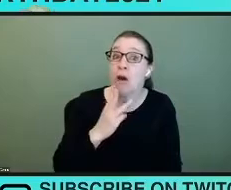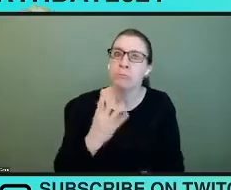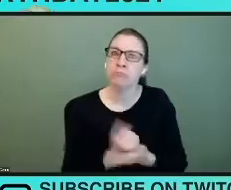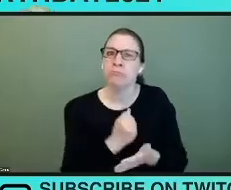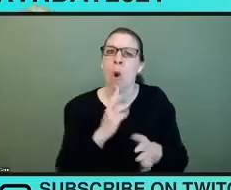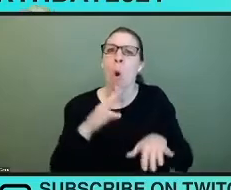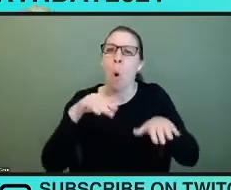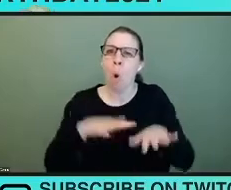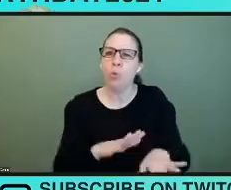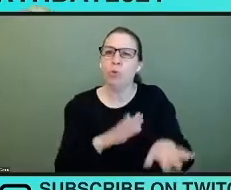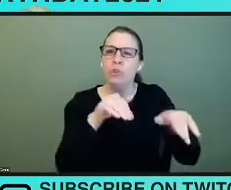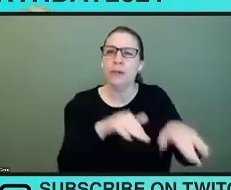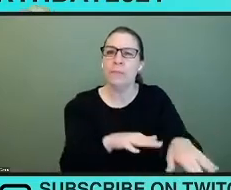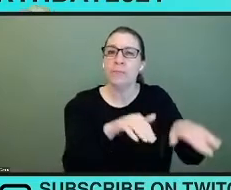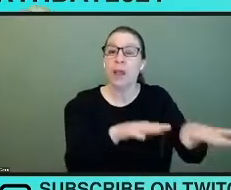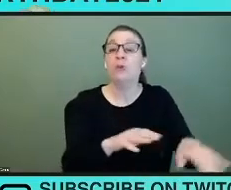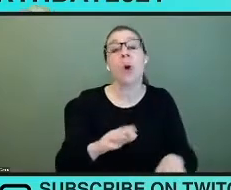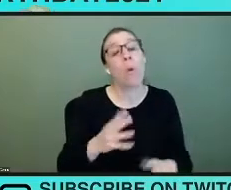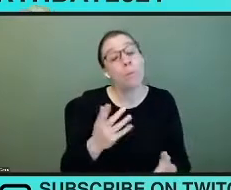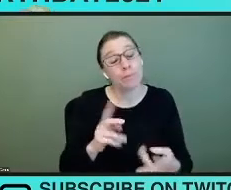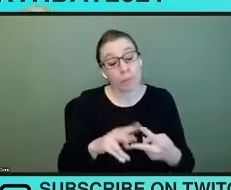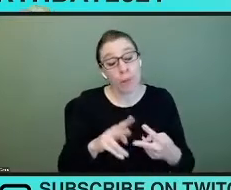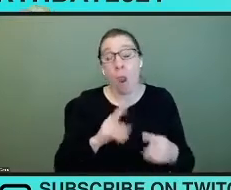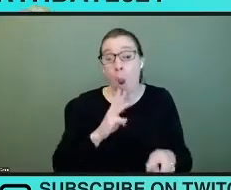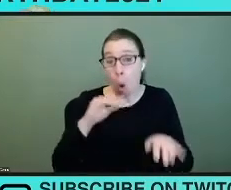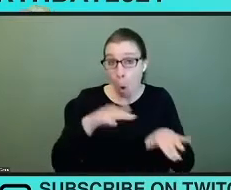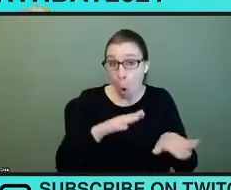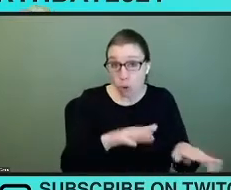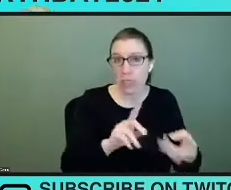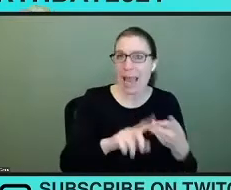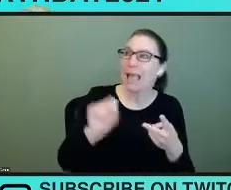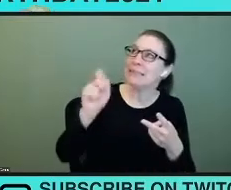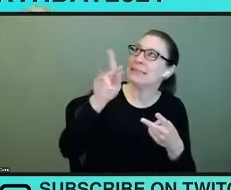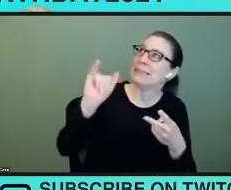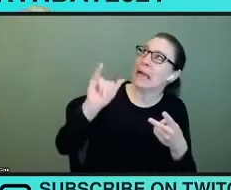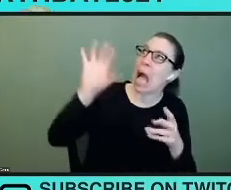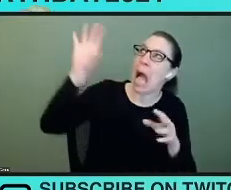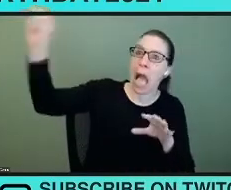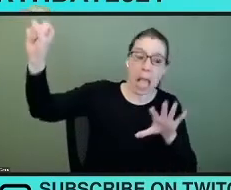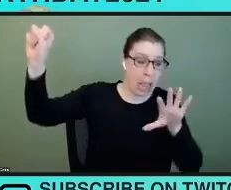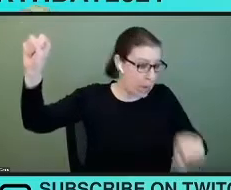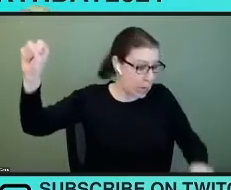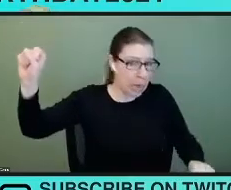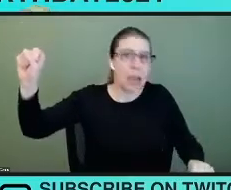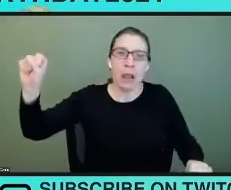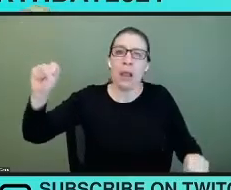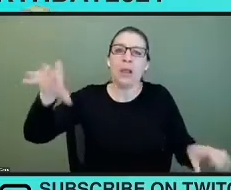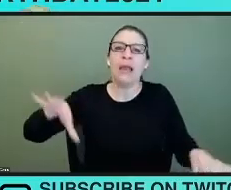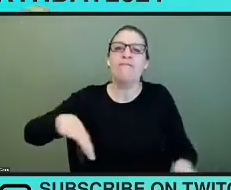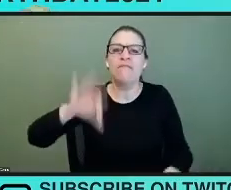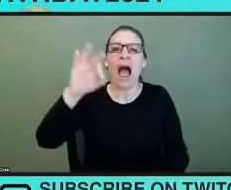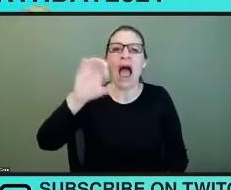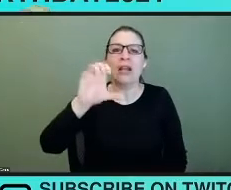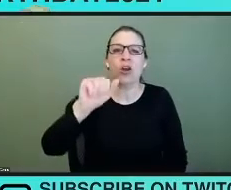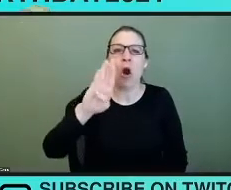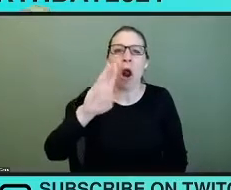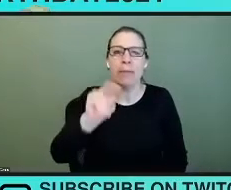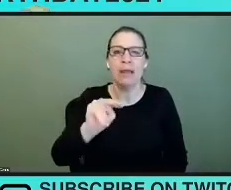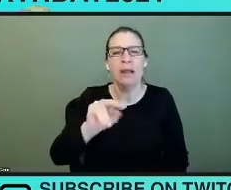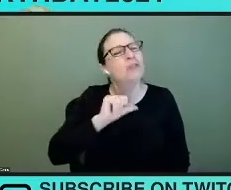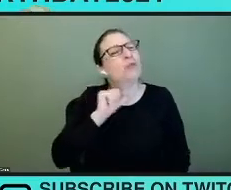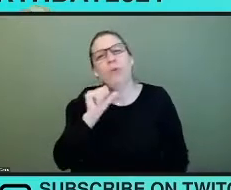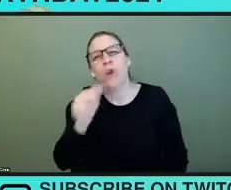and sky will be the two sources for carbon, which is non-fossil. So we can defossilize, right? Not